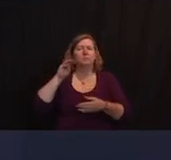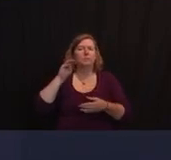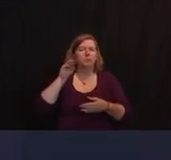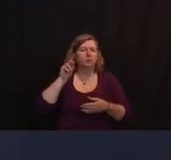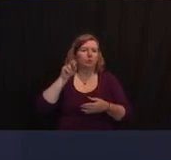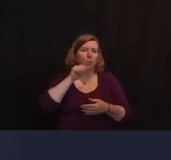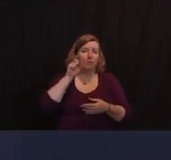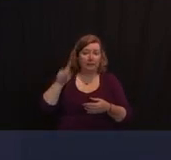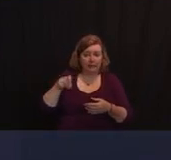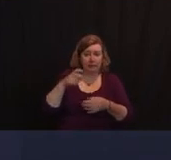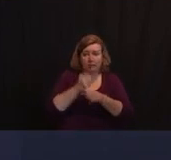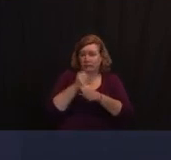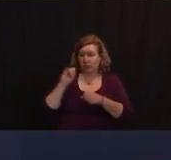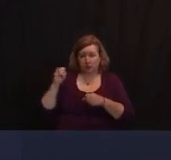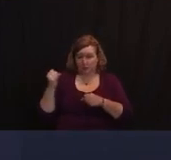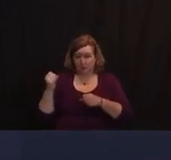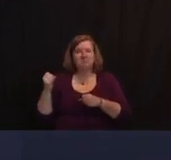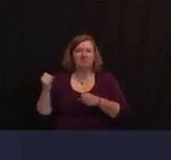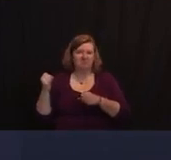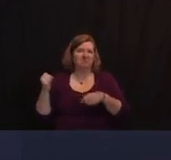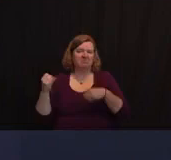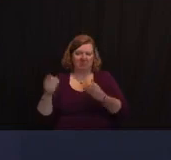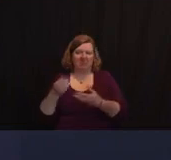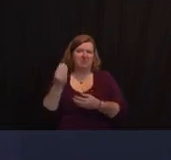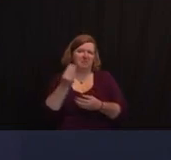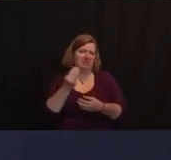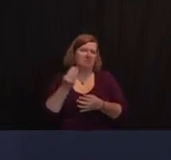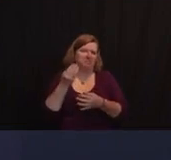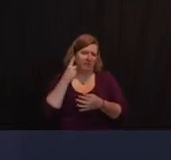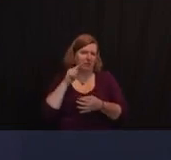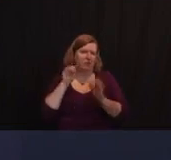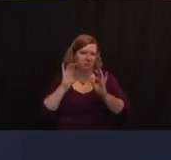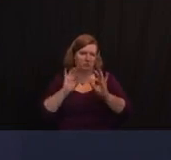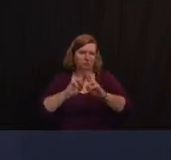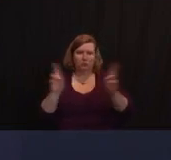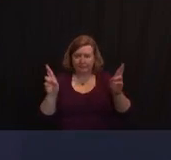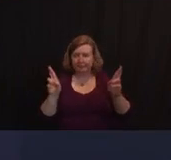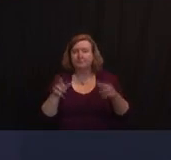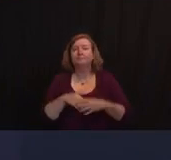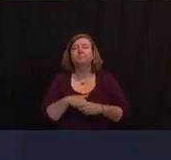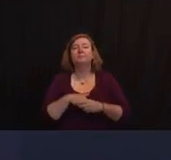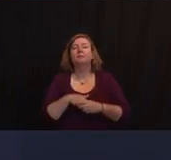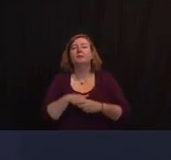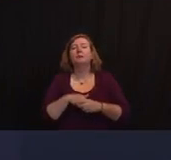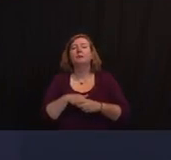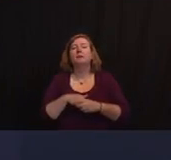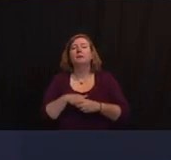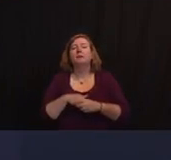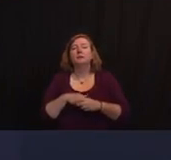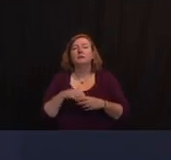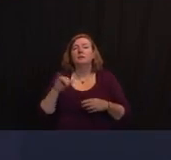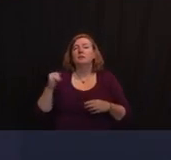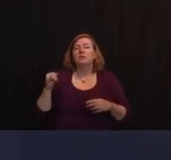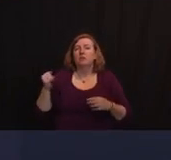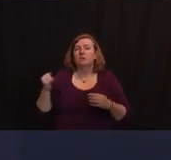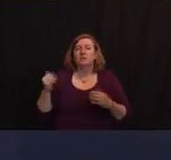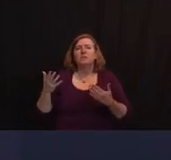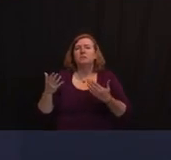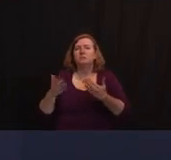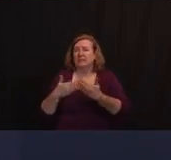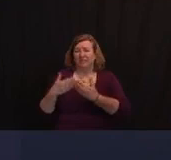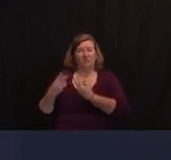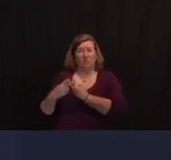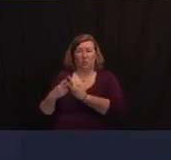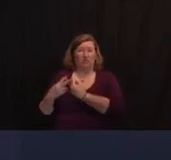receive J&J. However, because of its ease of storage and the convenience of being one dose,